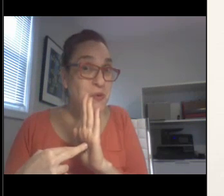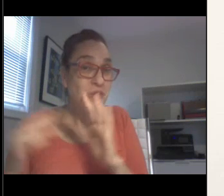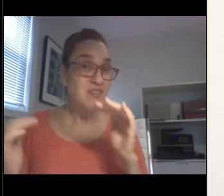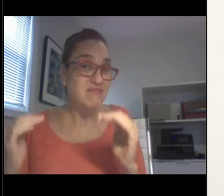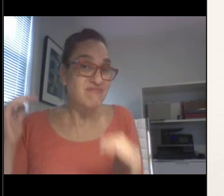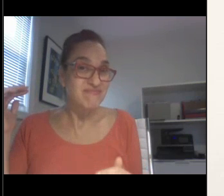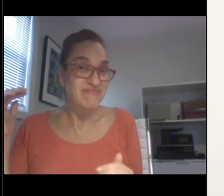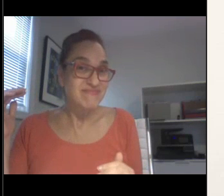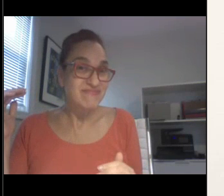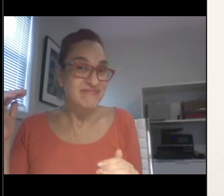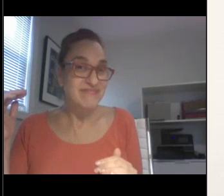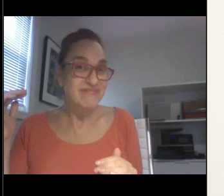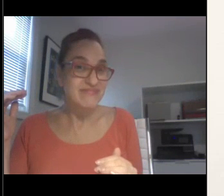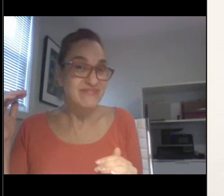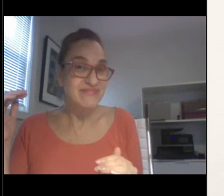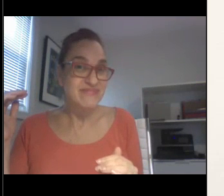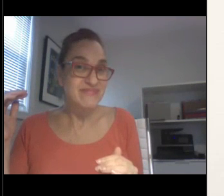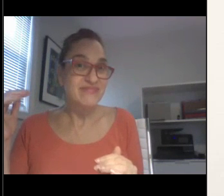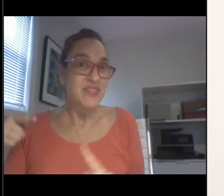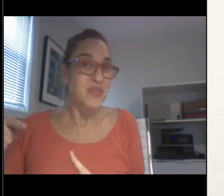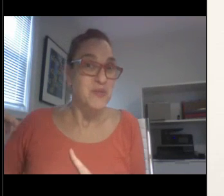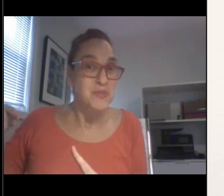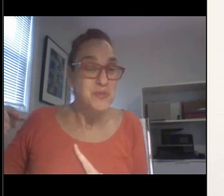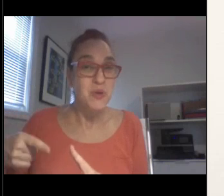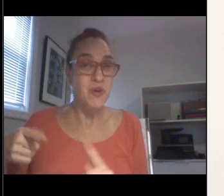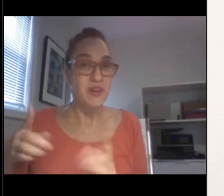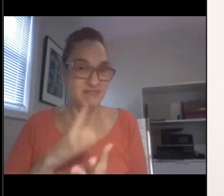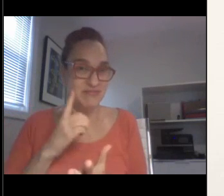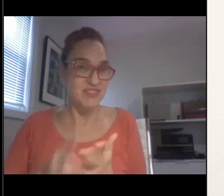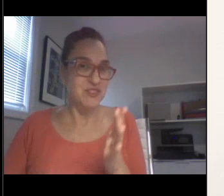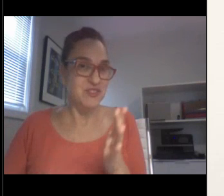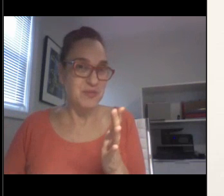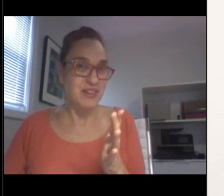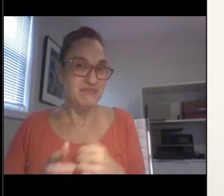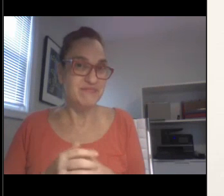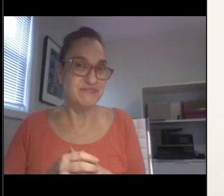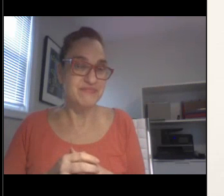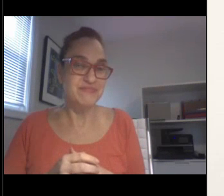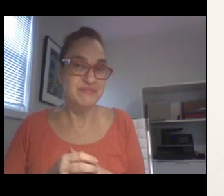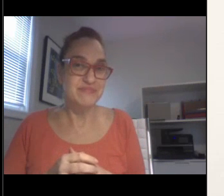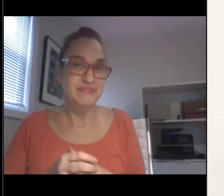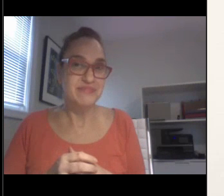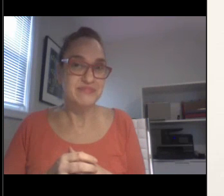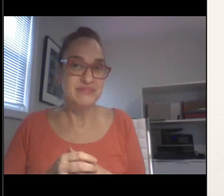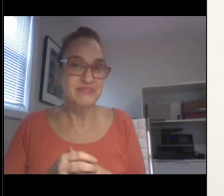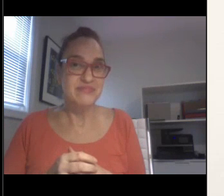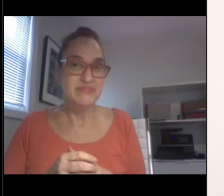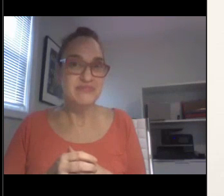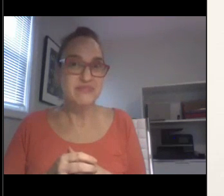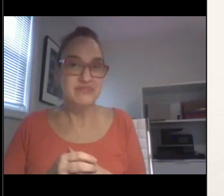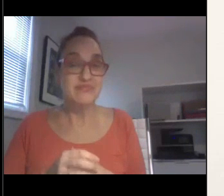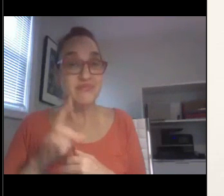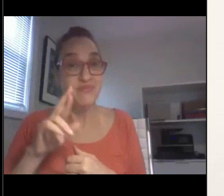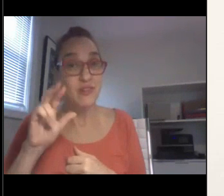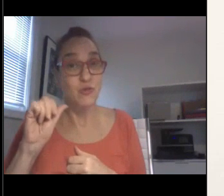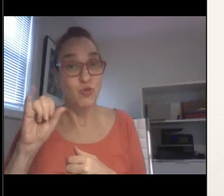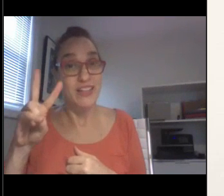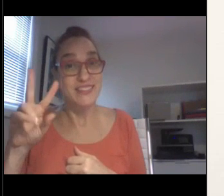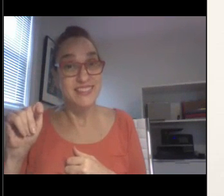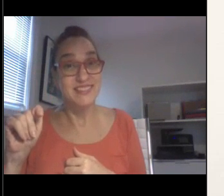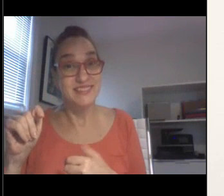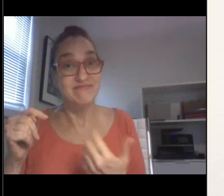along with the spirit of the rules as opposed to the letter of the rules, which is to say racism. My question to